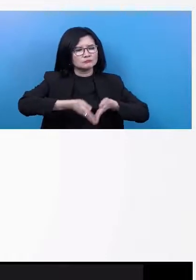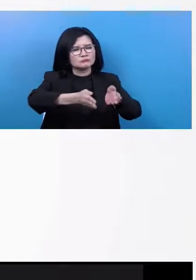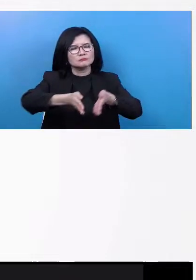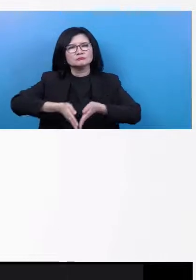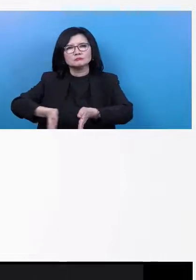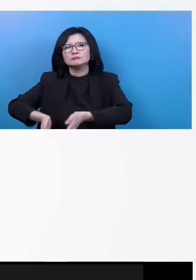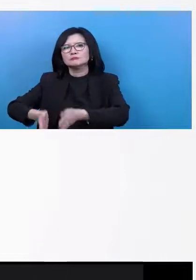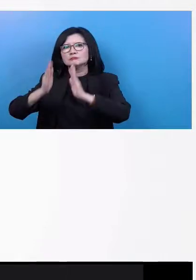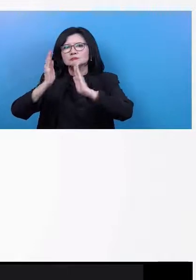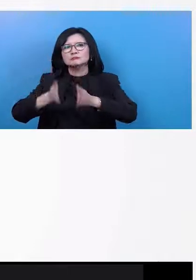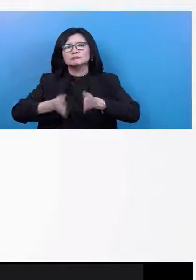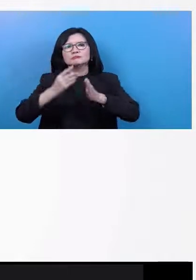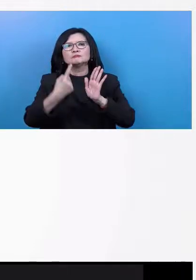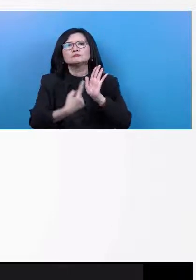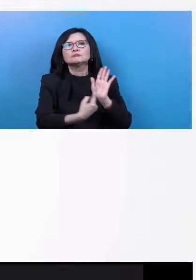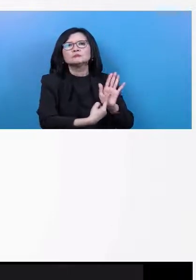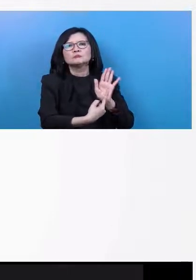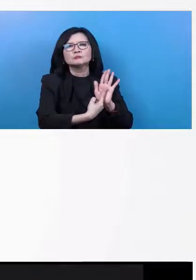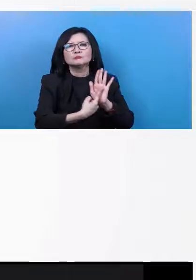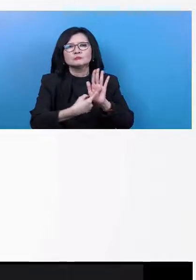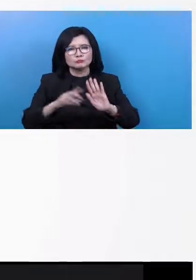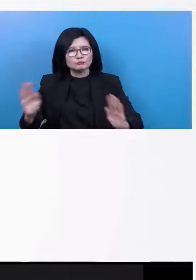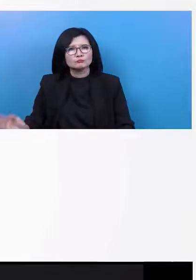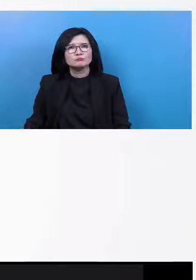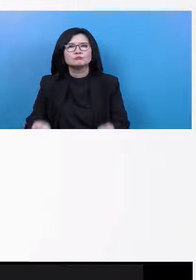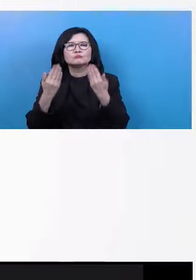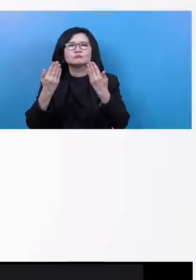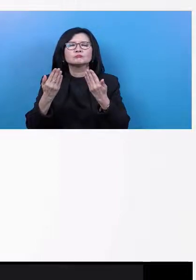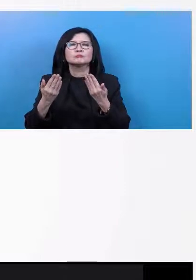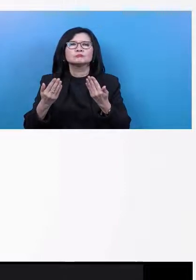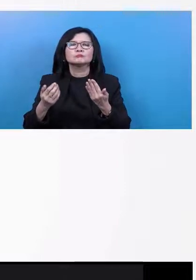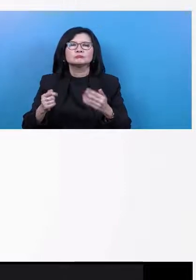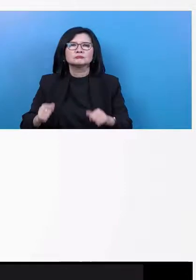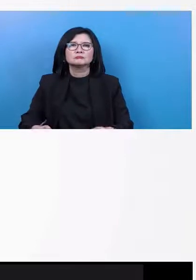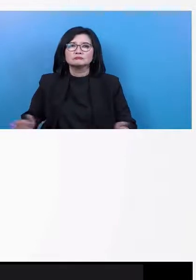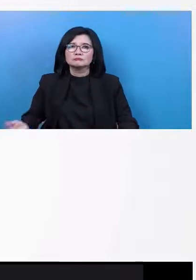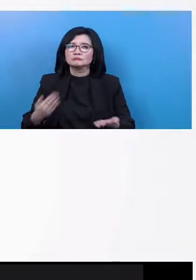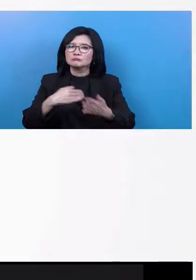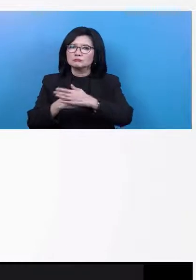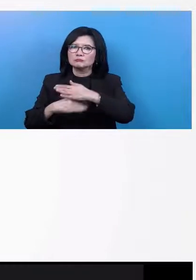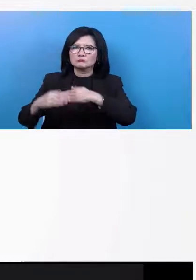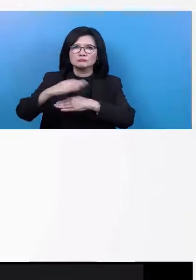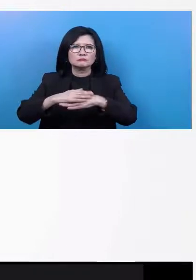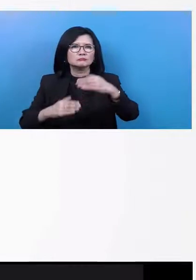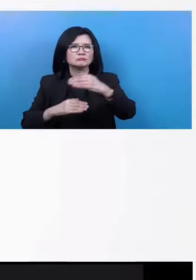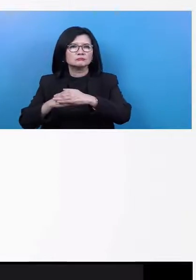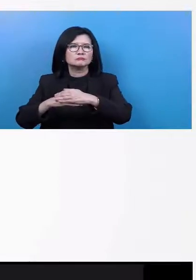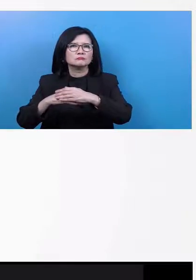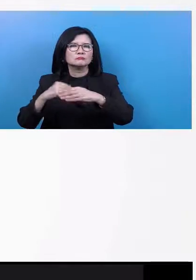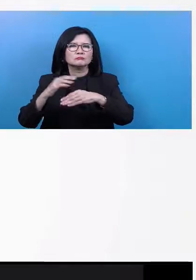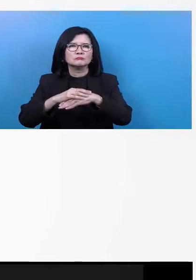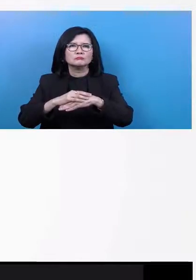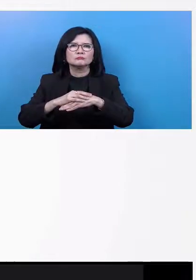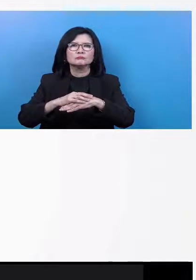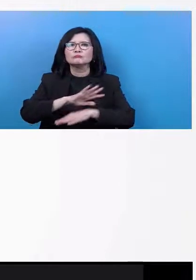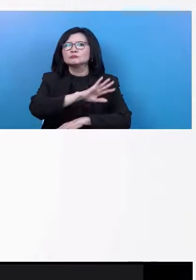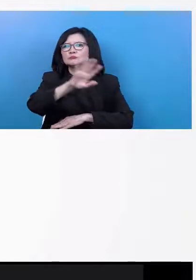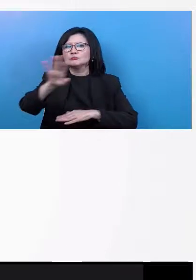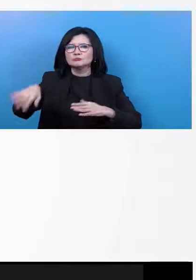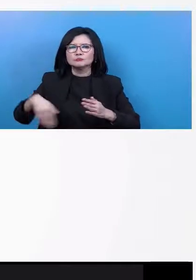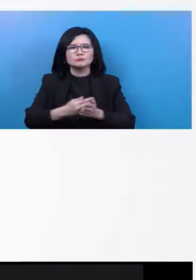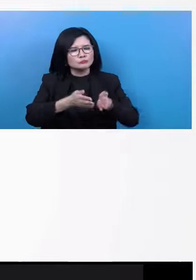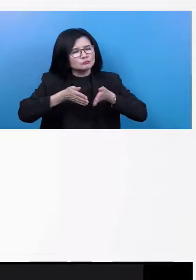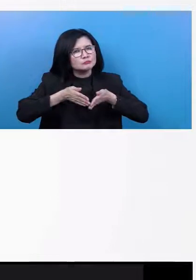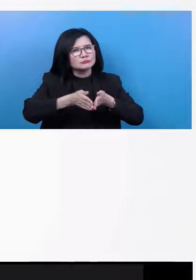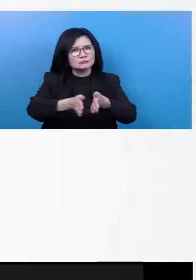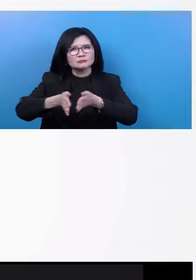been building almost renewing almost all the road network as well